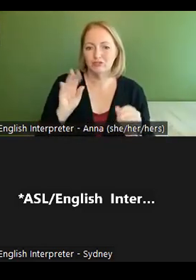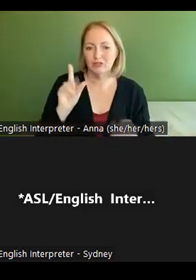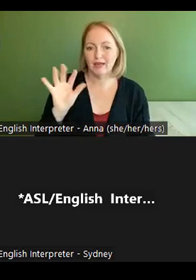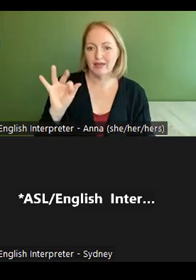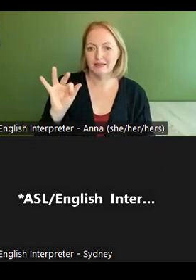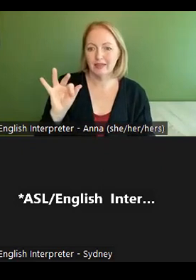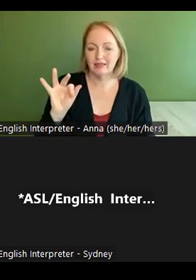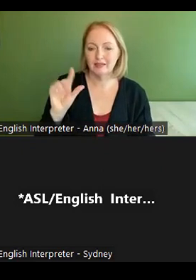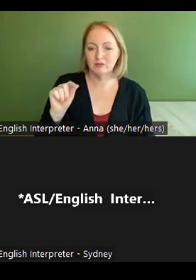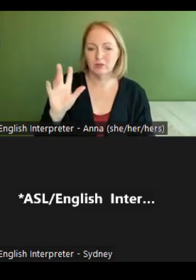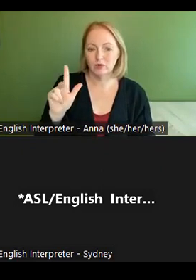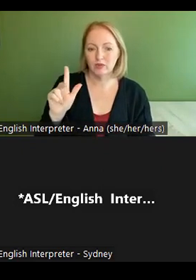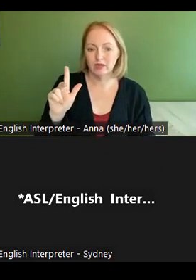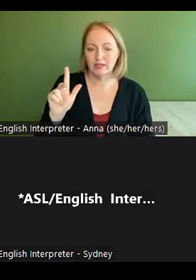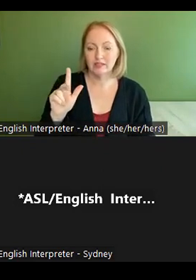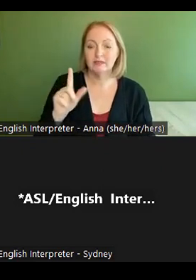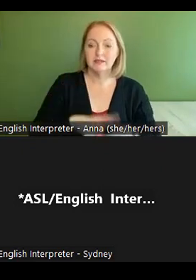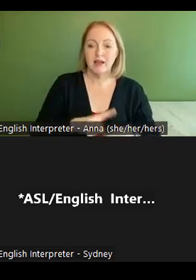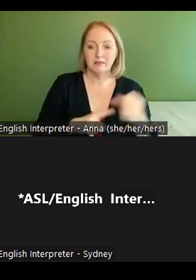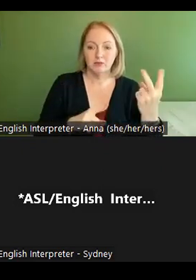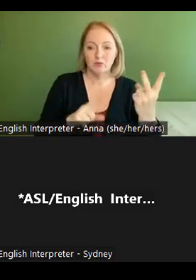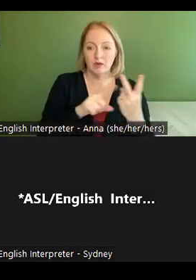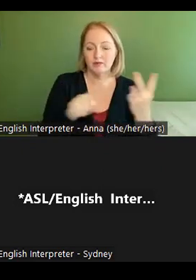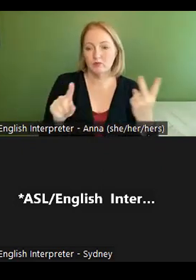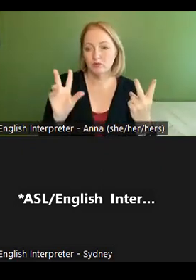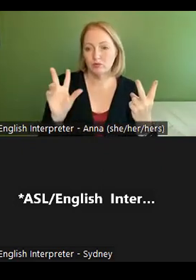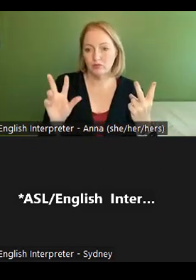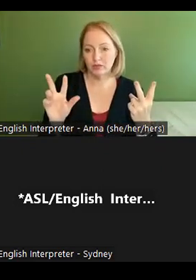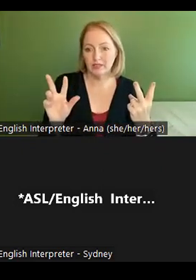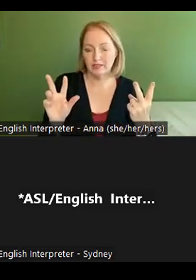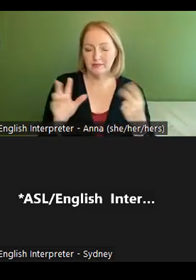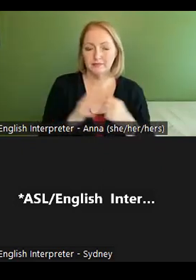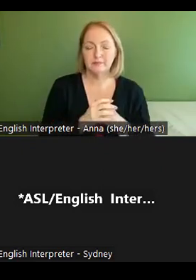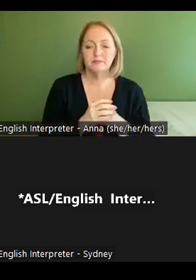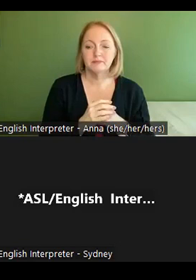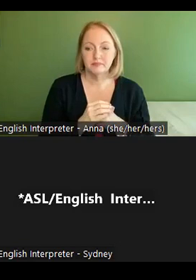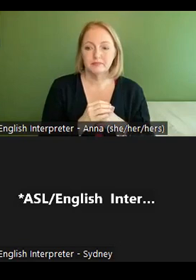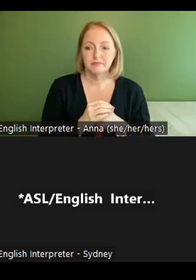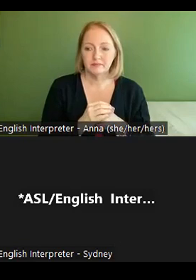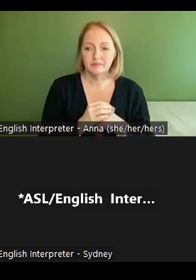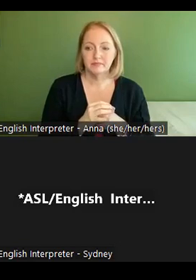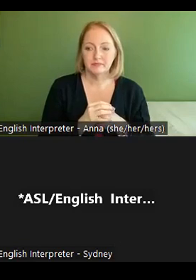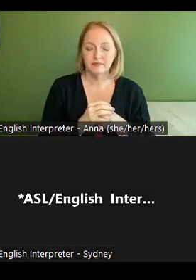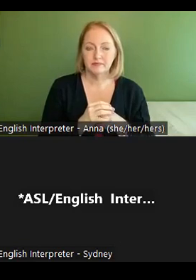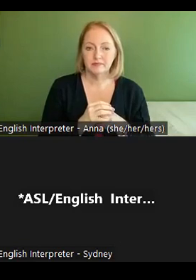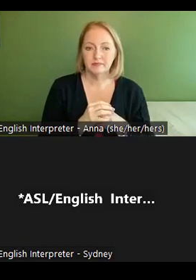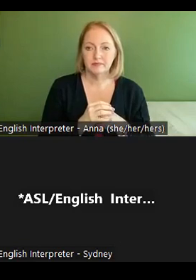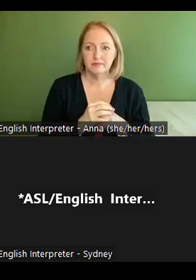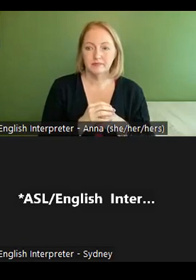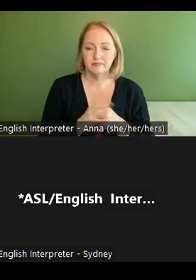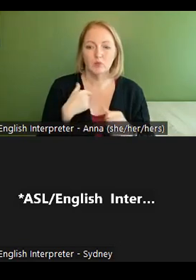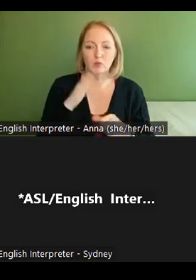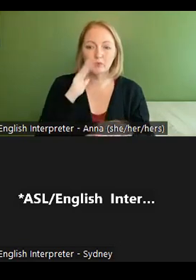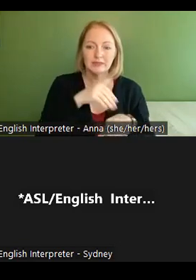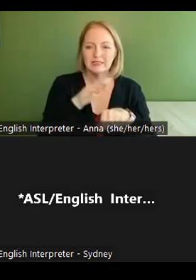19th, 2023 from 12 p.m. to 3 p.m. And we will be sending